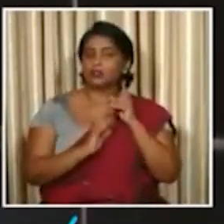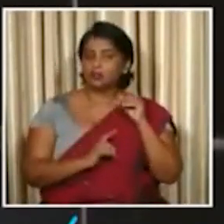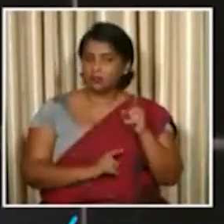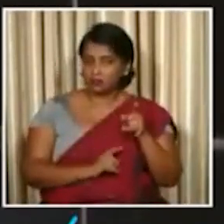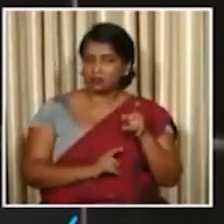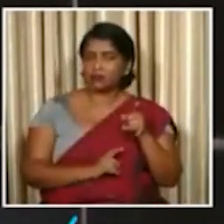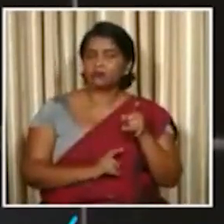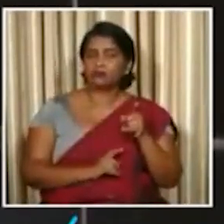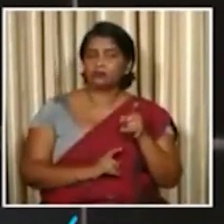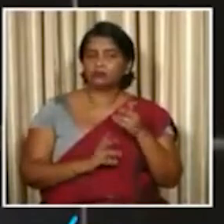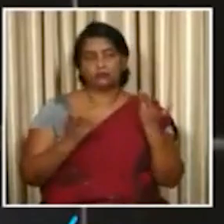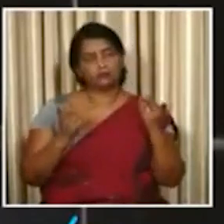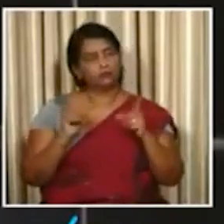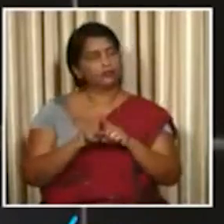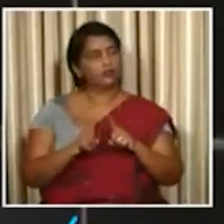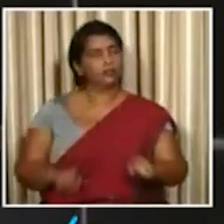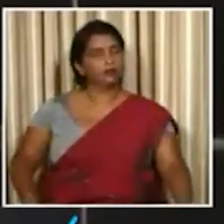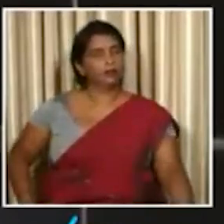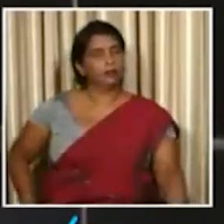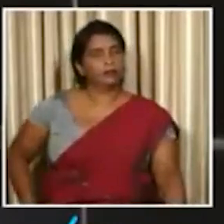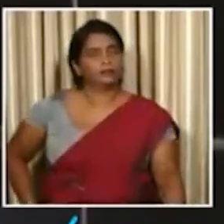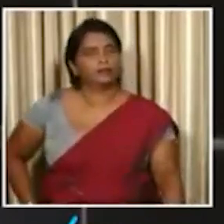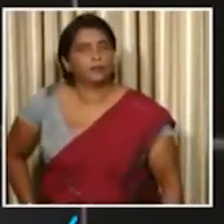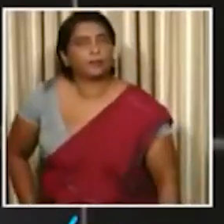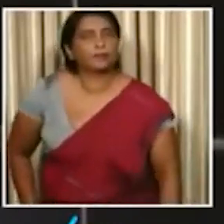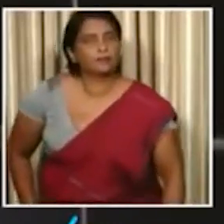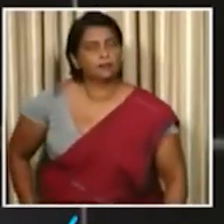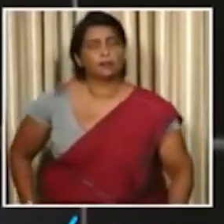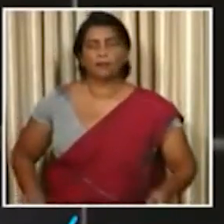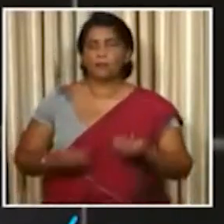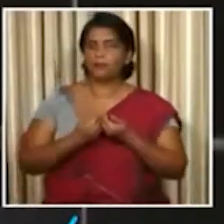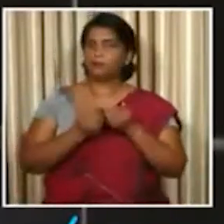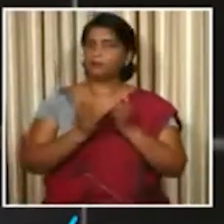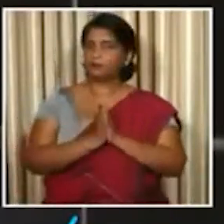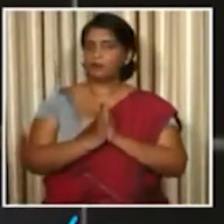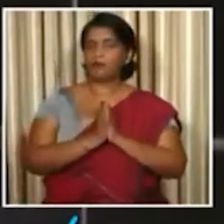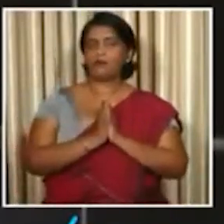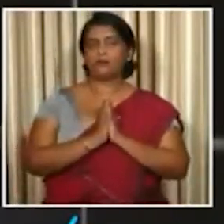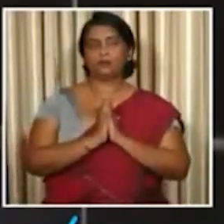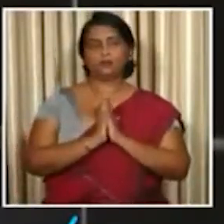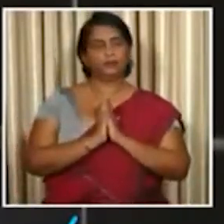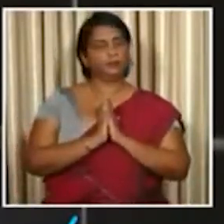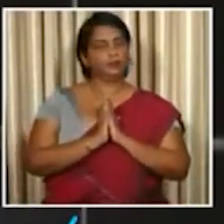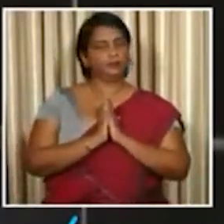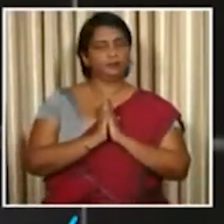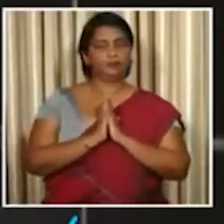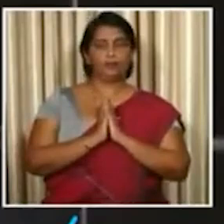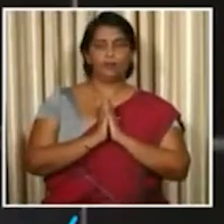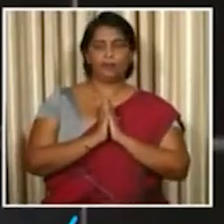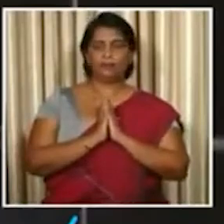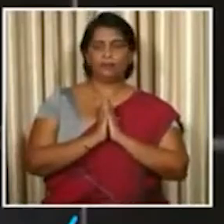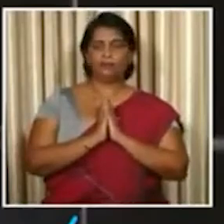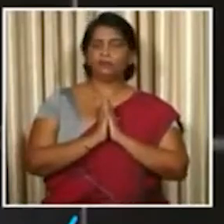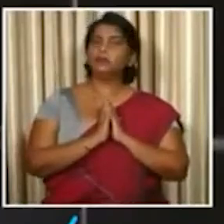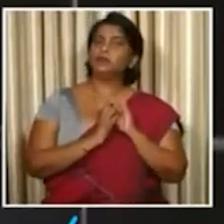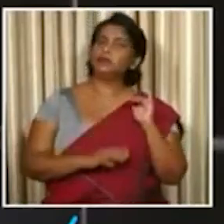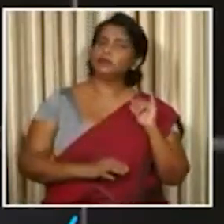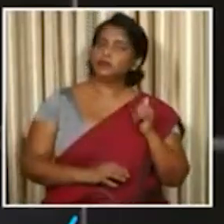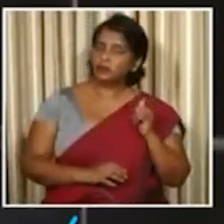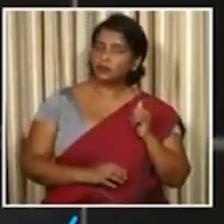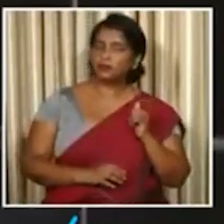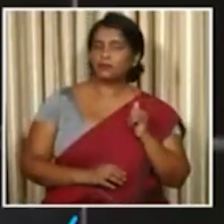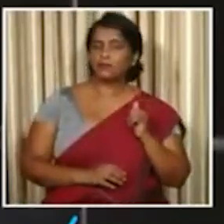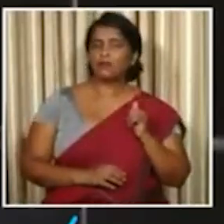however, to have lost its moral voice, with allegations mounting that some citizens of that country are fighting